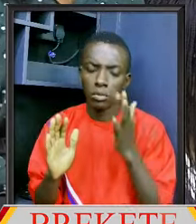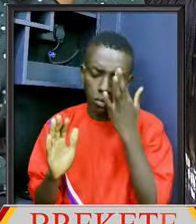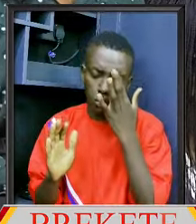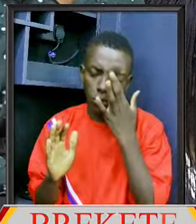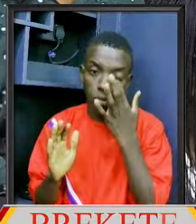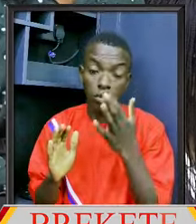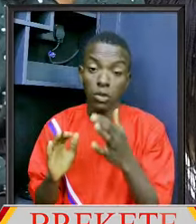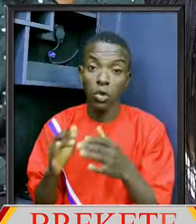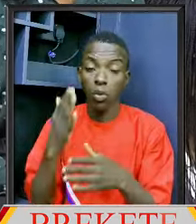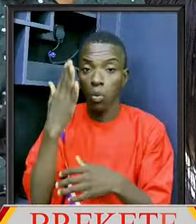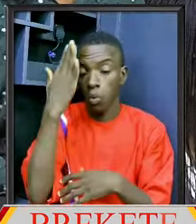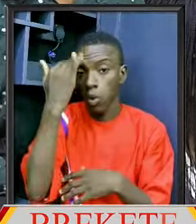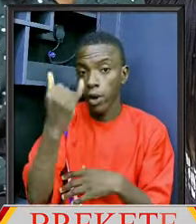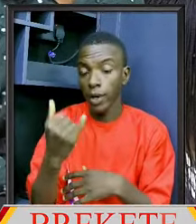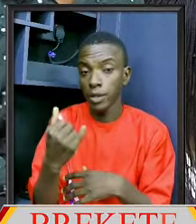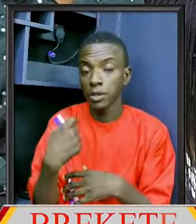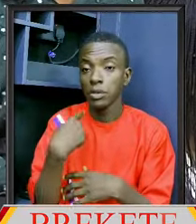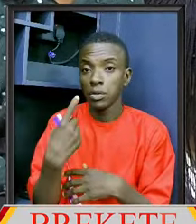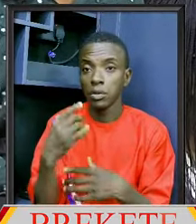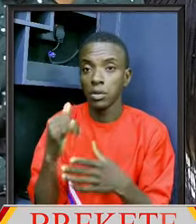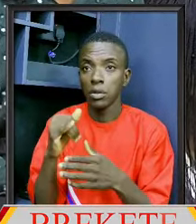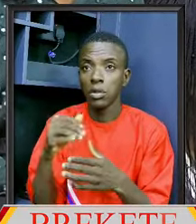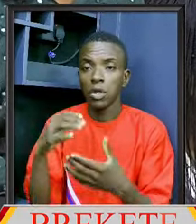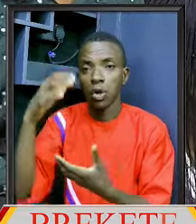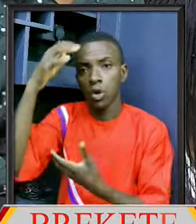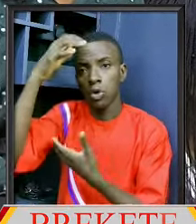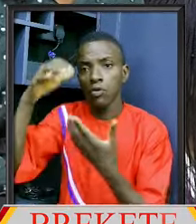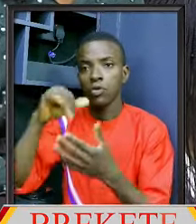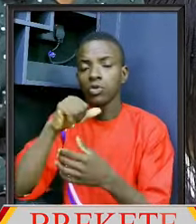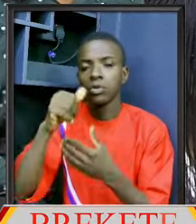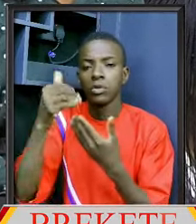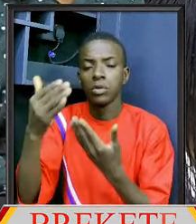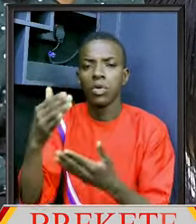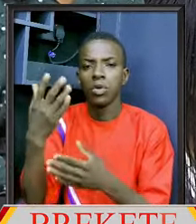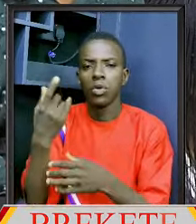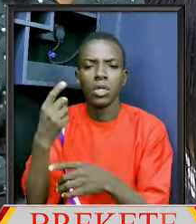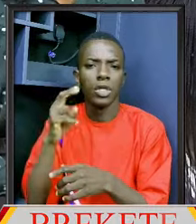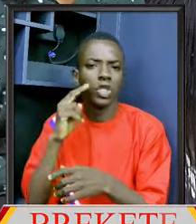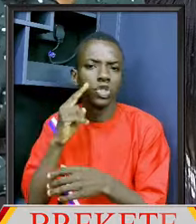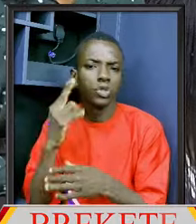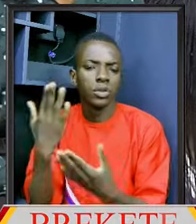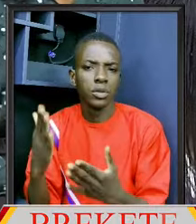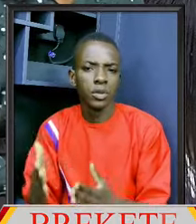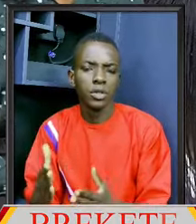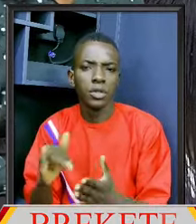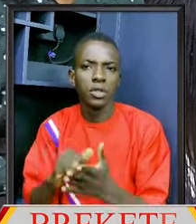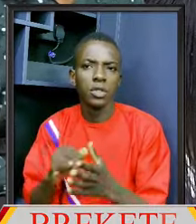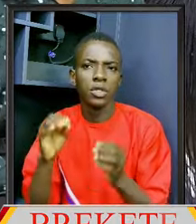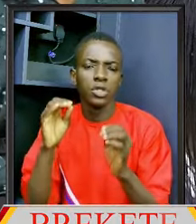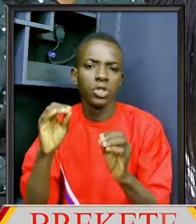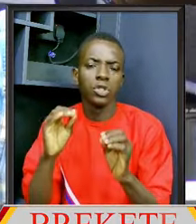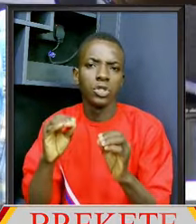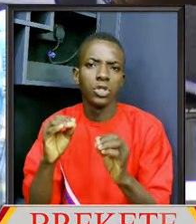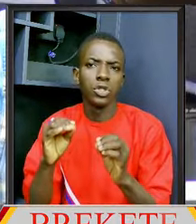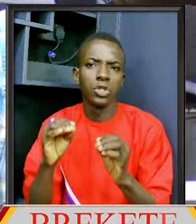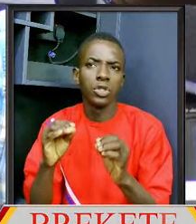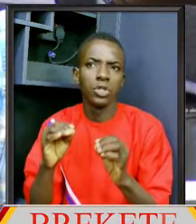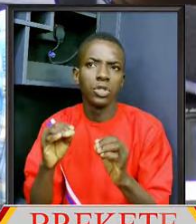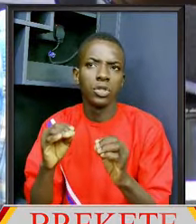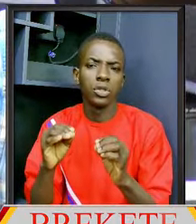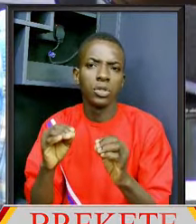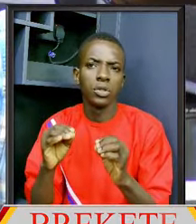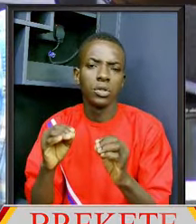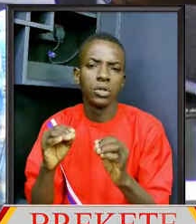Okay. Why I want to come, be say, make the confusion no day. You get one Nigeria where they teach abroad. Her name now